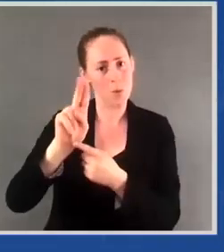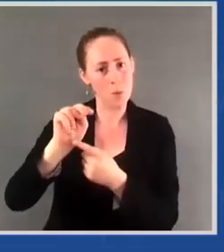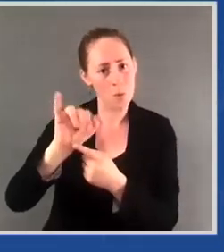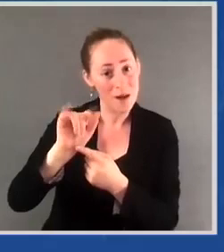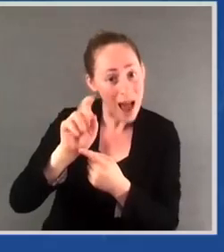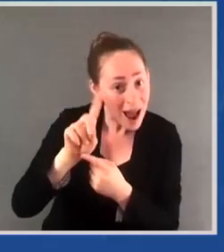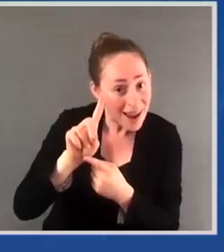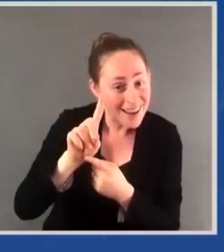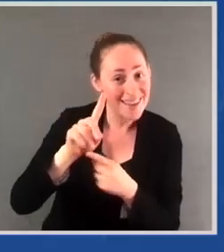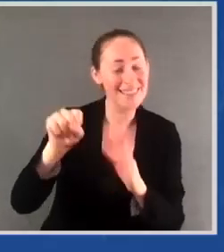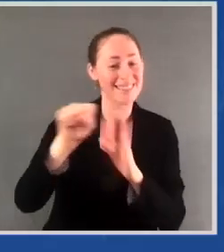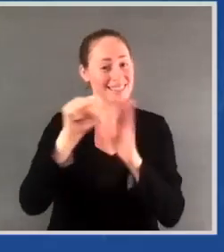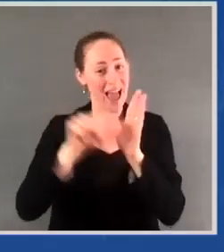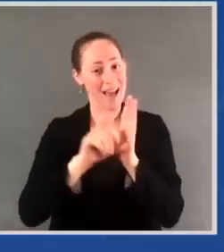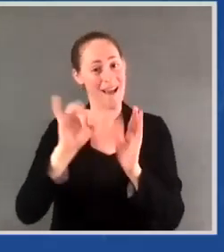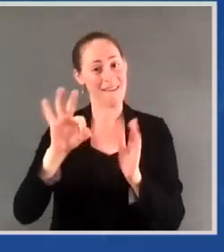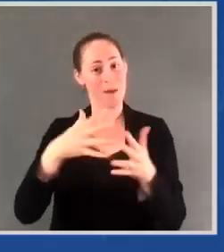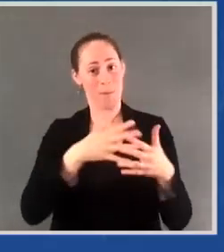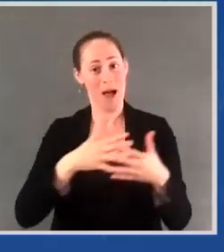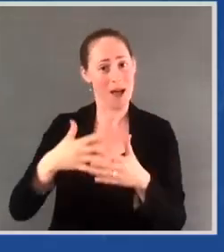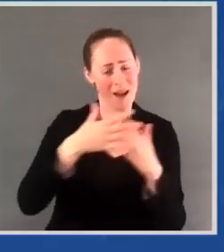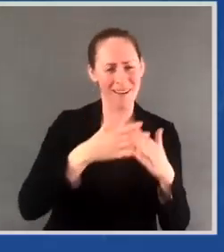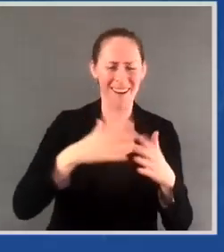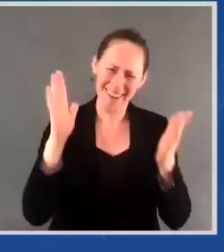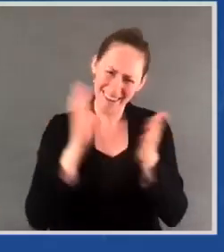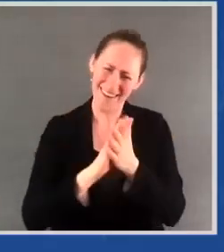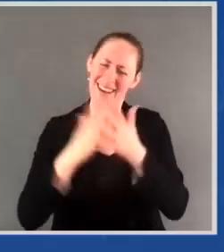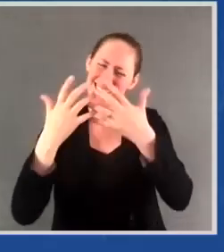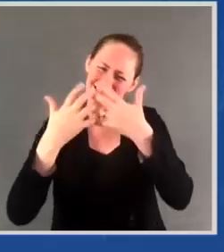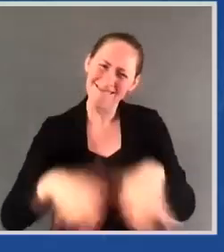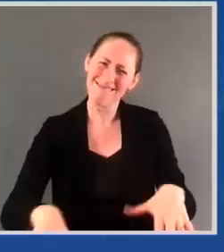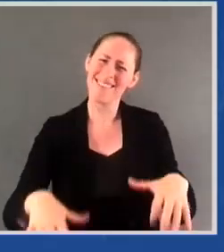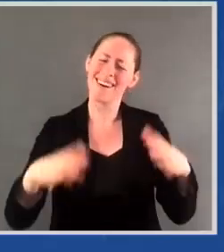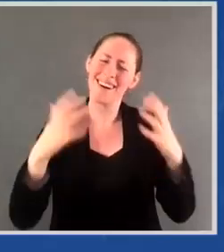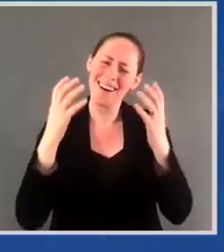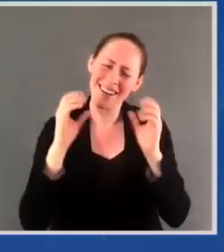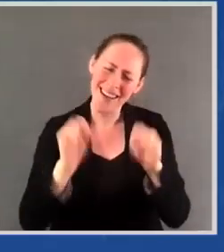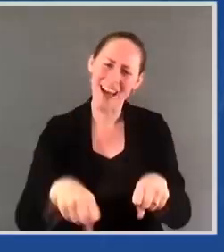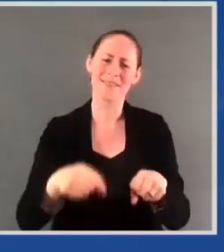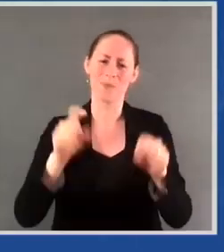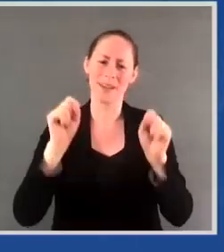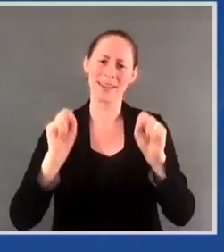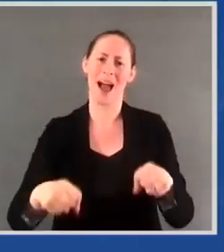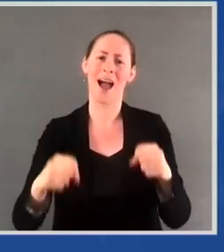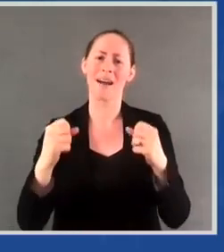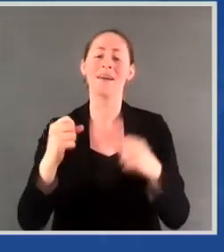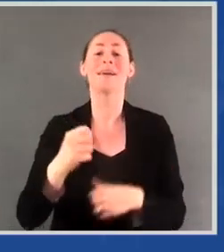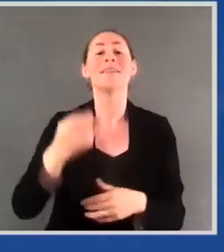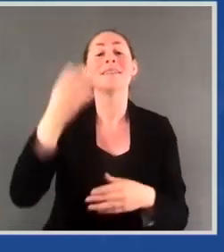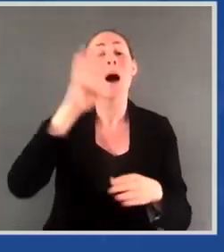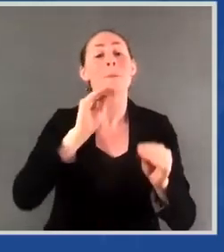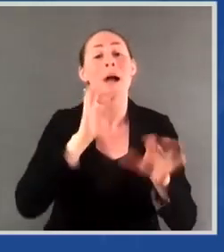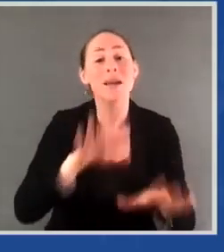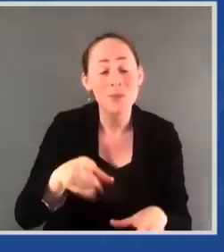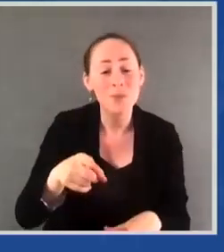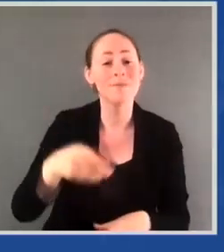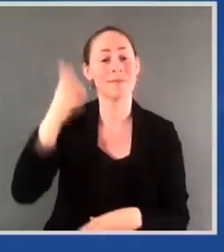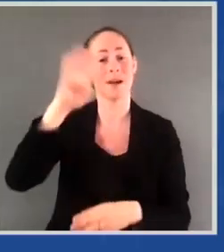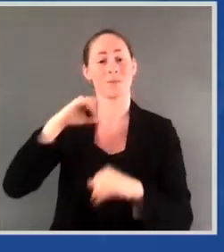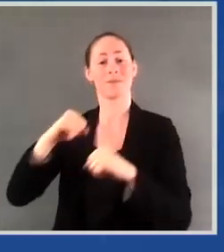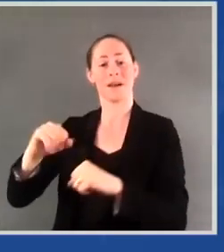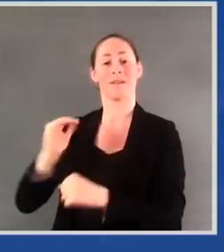Let's get this done, all of us together. God bless you all, and may God protect our troops. Thank